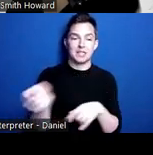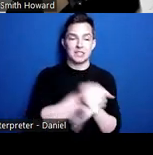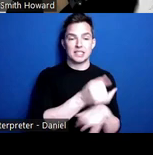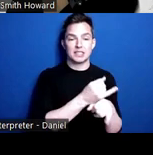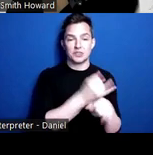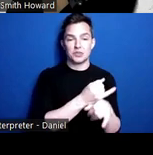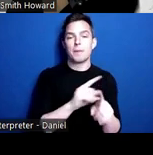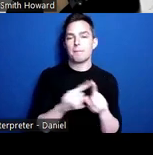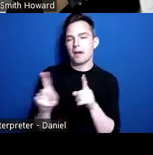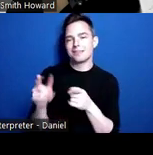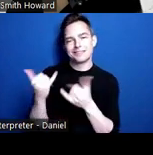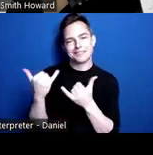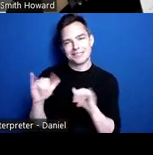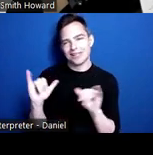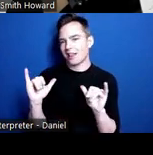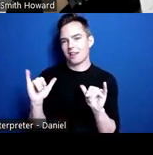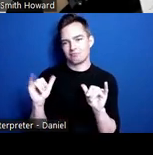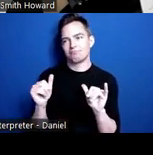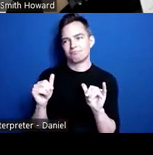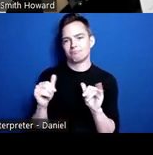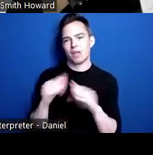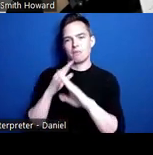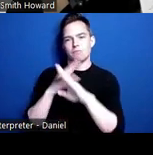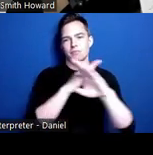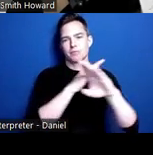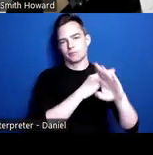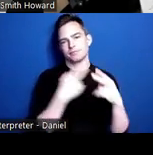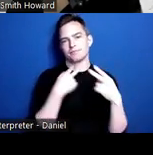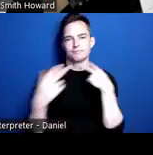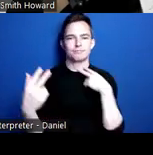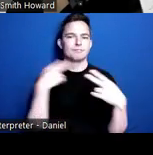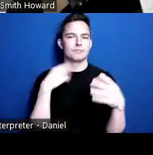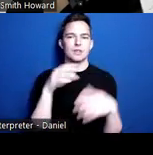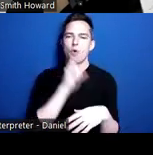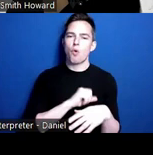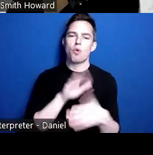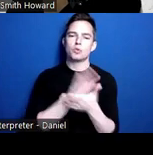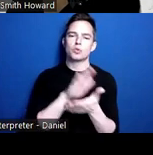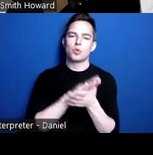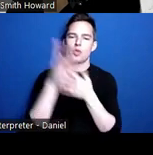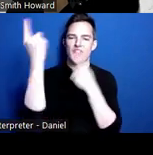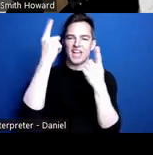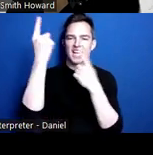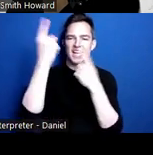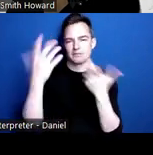there's still roadblocks and an old school thinking, I'll go that route,